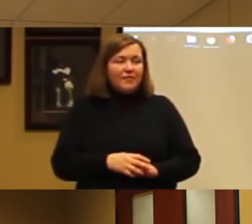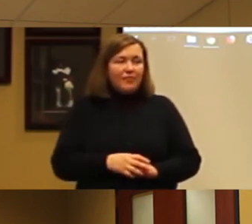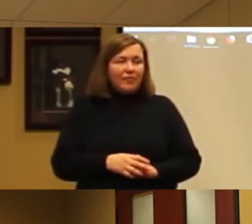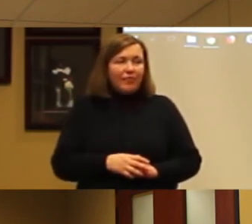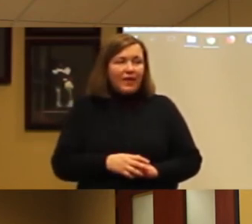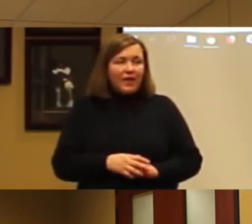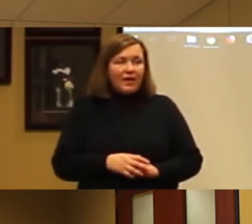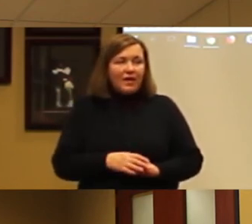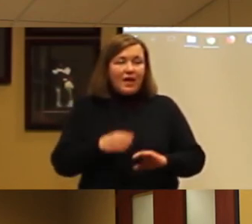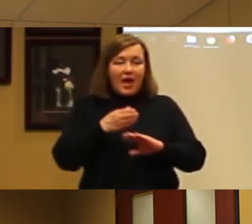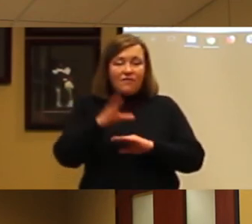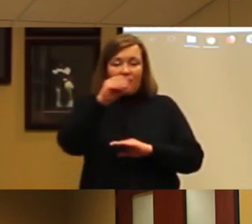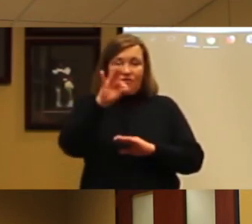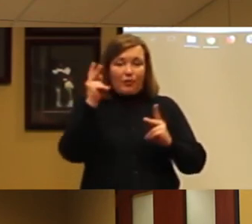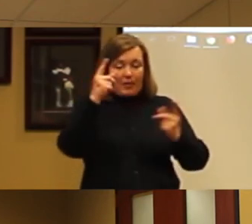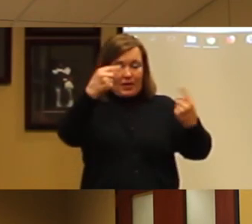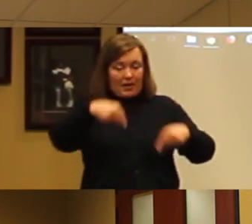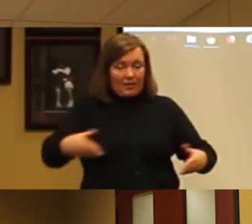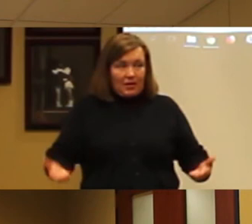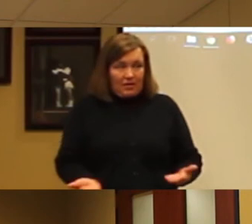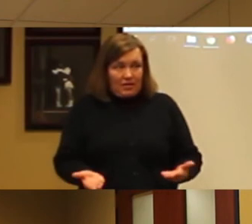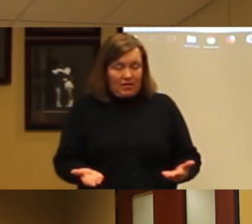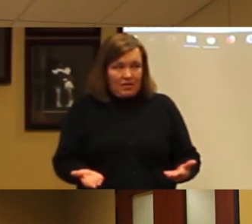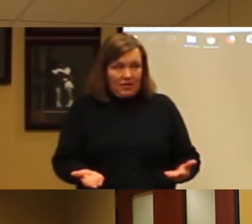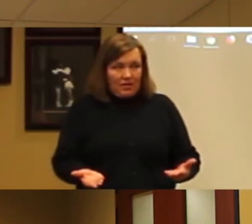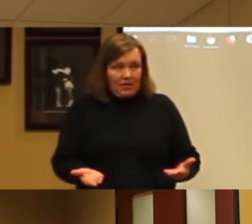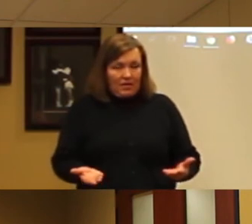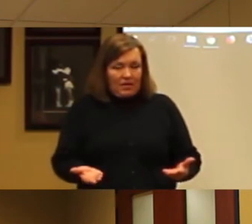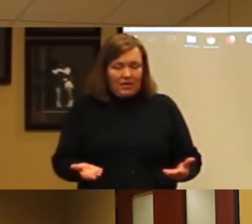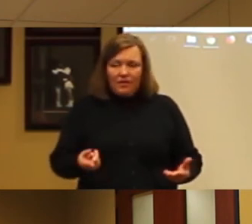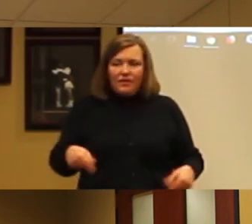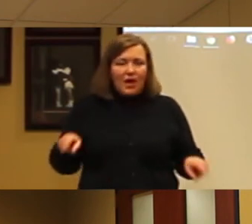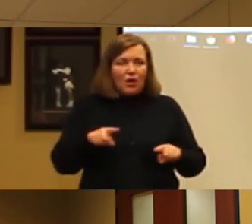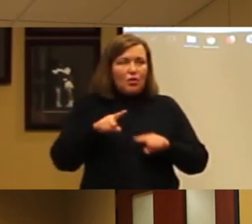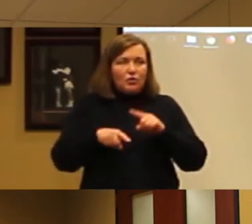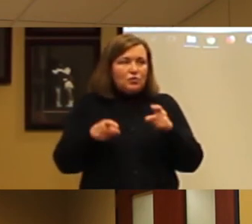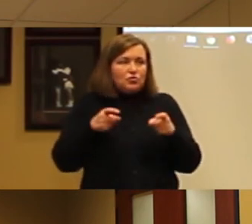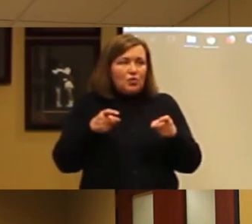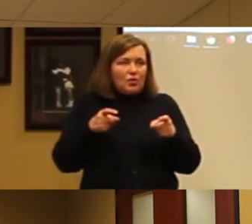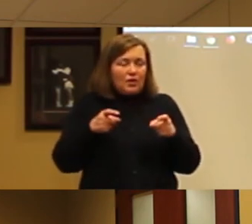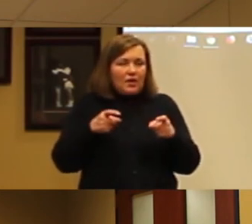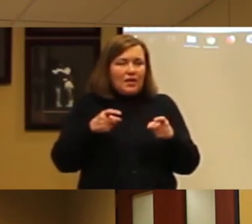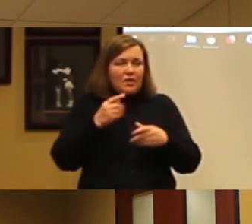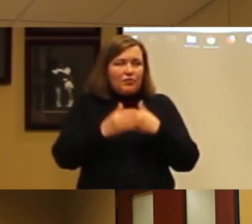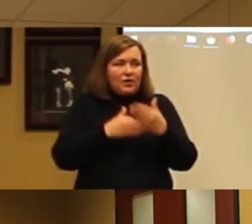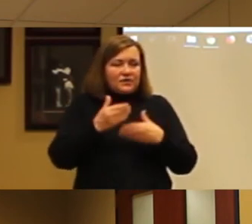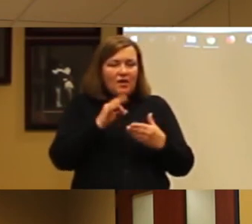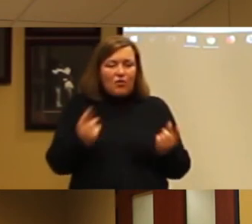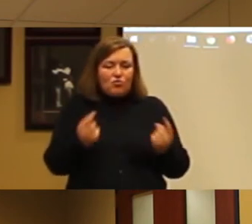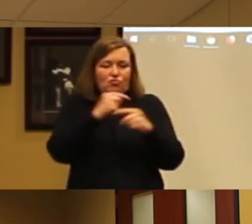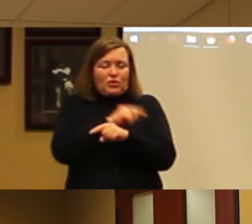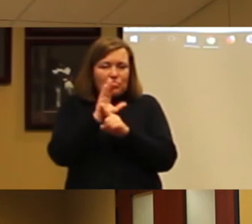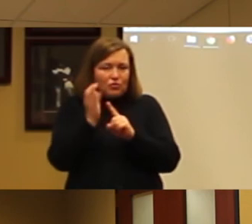the Africans came here, they just couldn't control the process of hybridity, of transculturation,